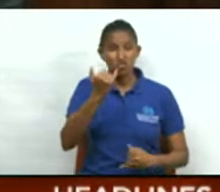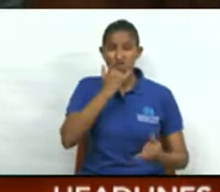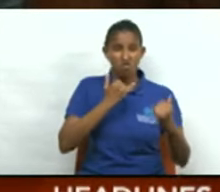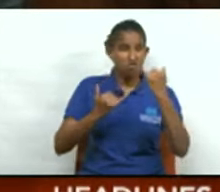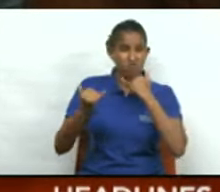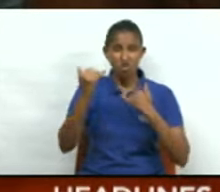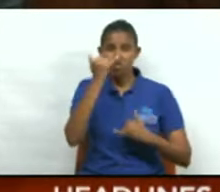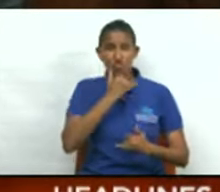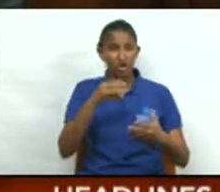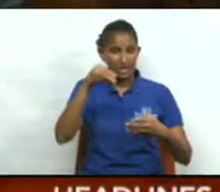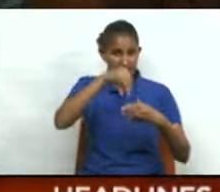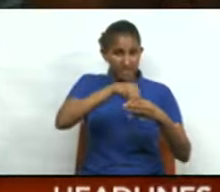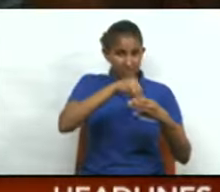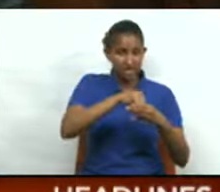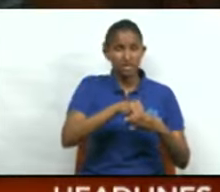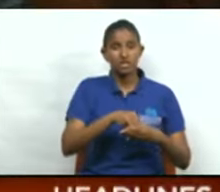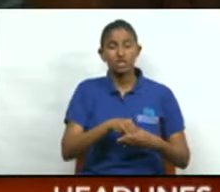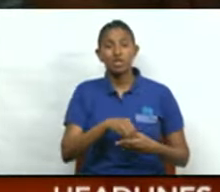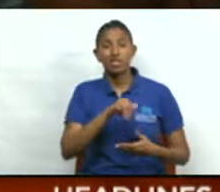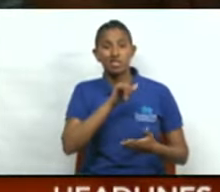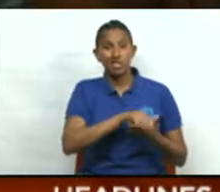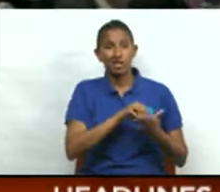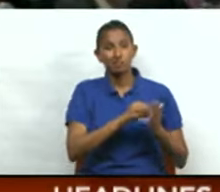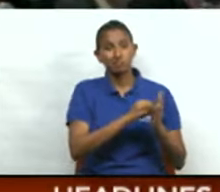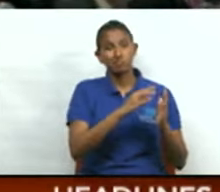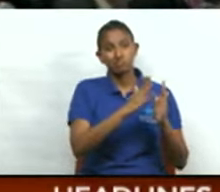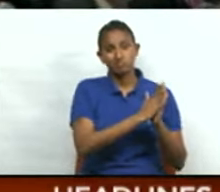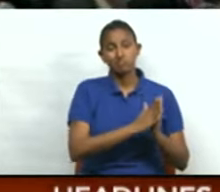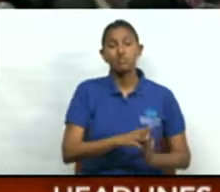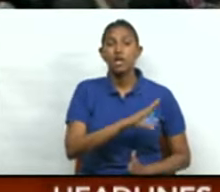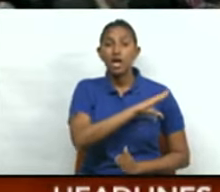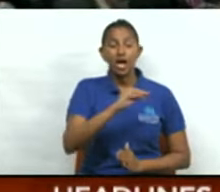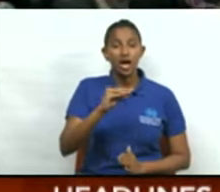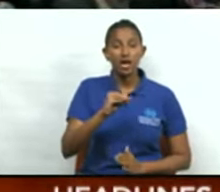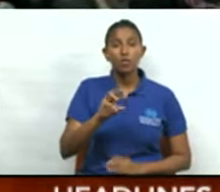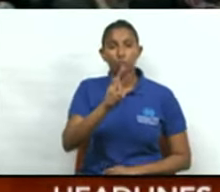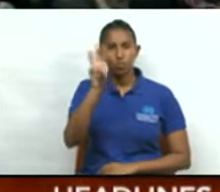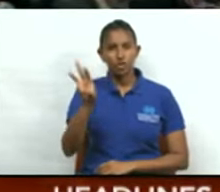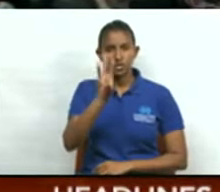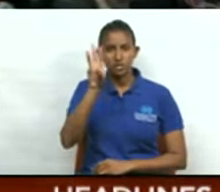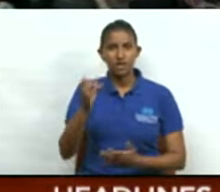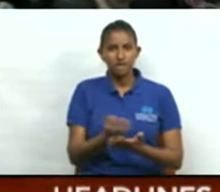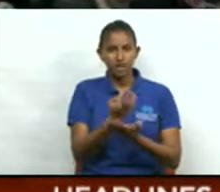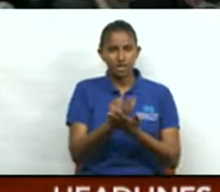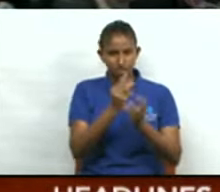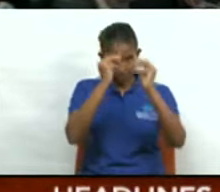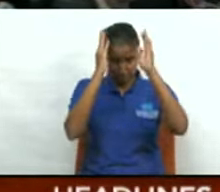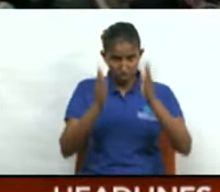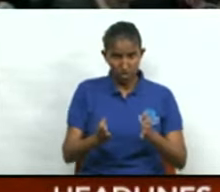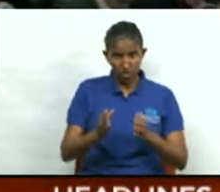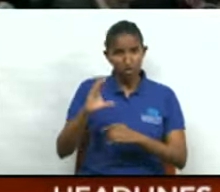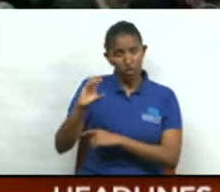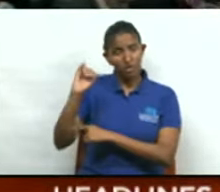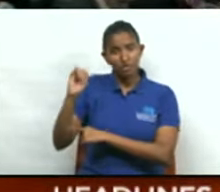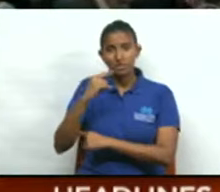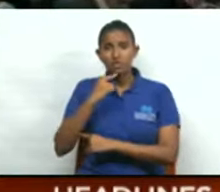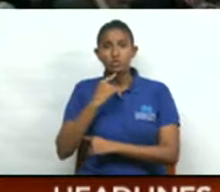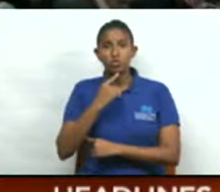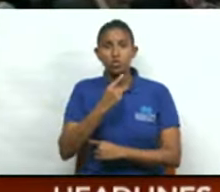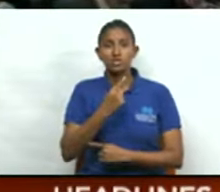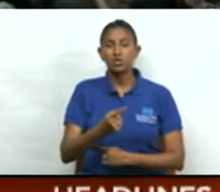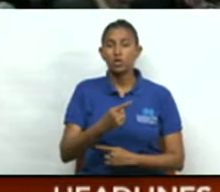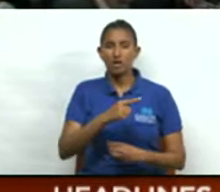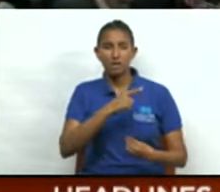emerged in the recommendations in the report. On Wednesday, Finance Minister Kwamimbe took aim at the Salaries Review Commission and